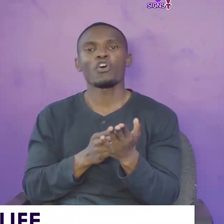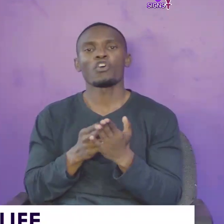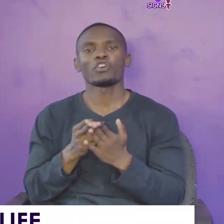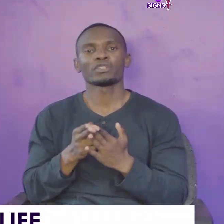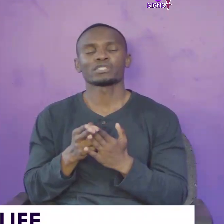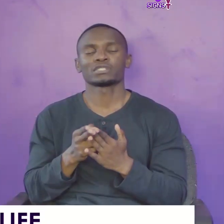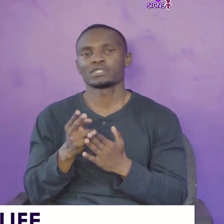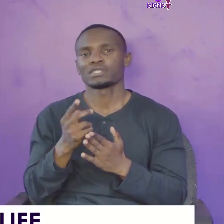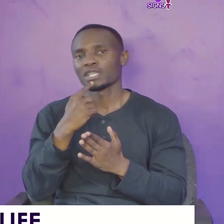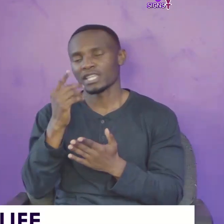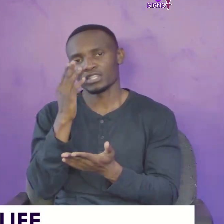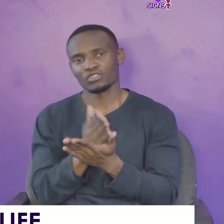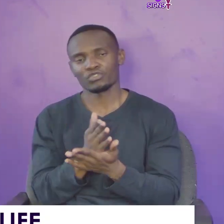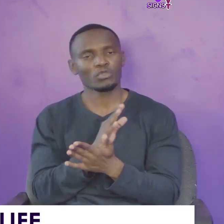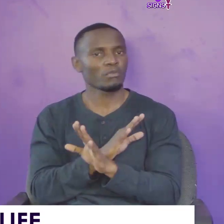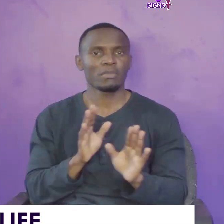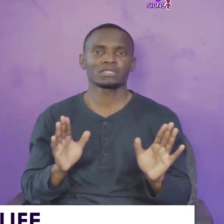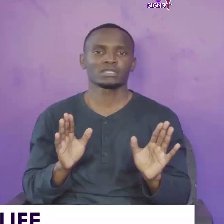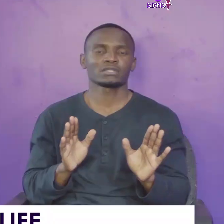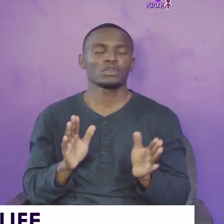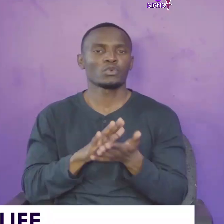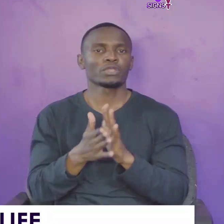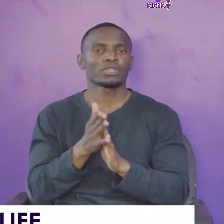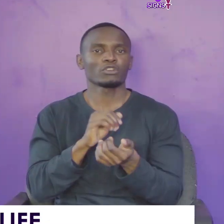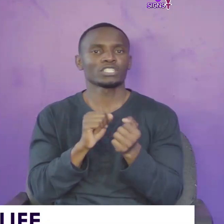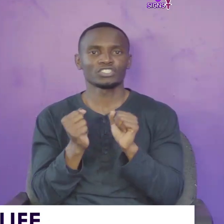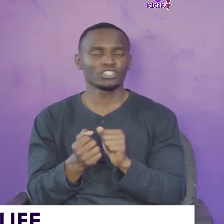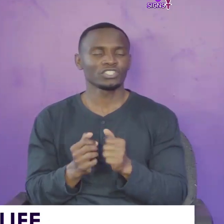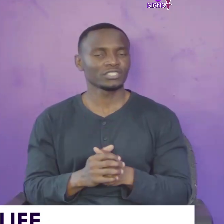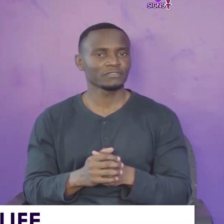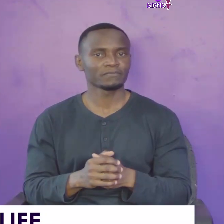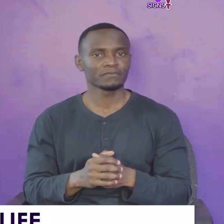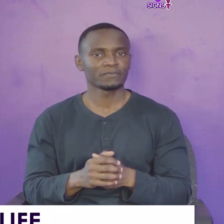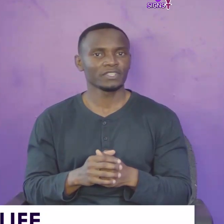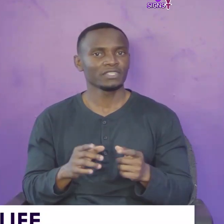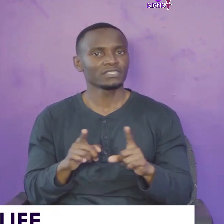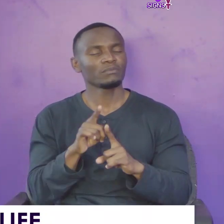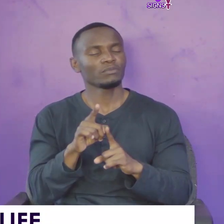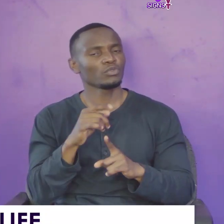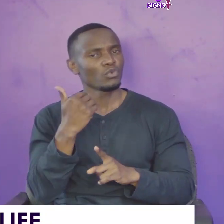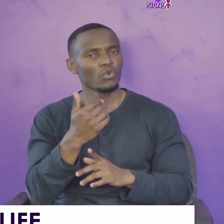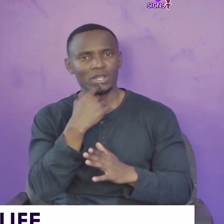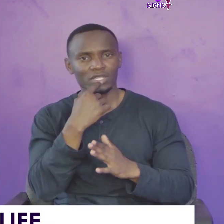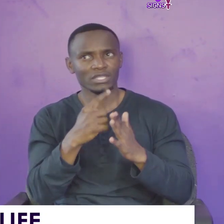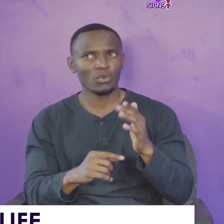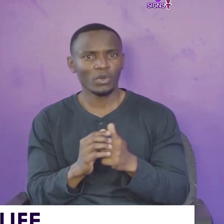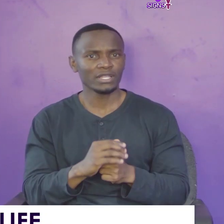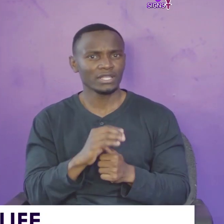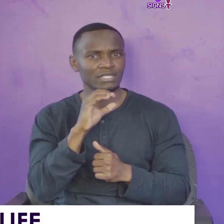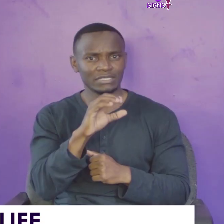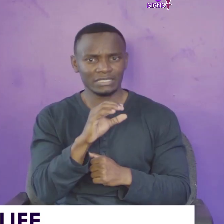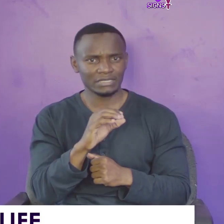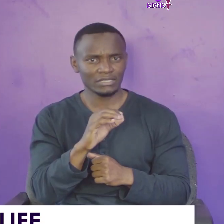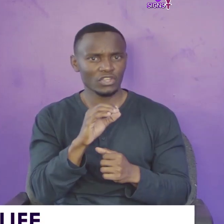the facts. Yeah, As they are. I'm almost hearing you talking of those many C's: concise,